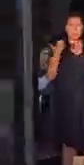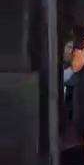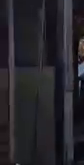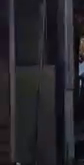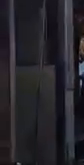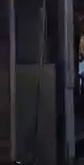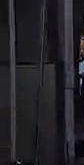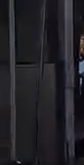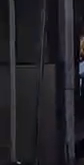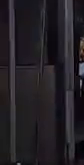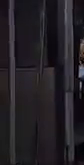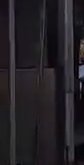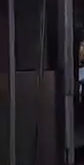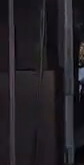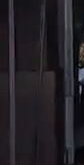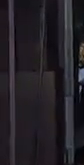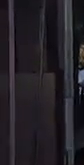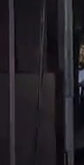so much.